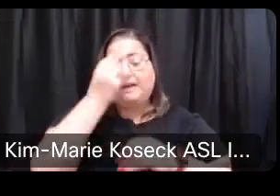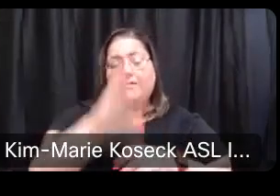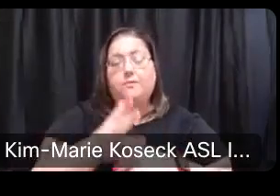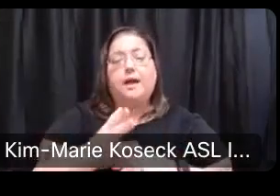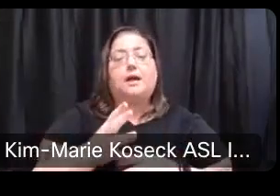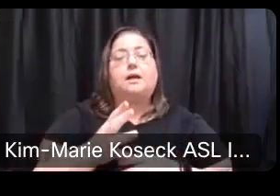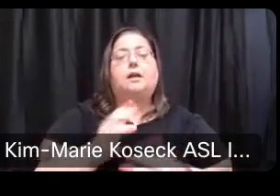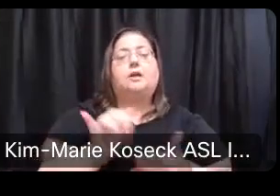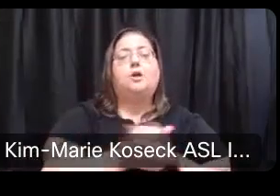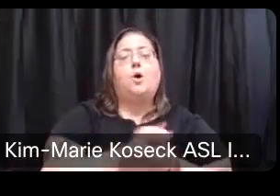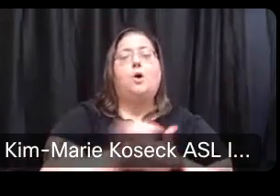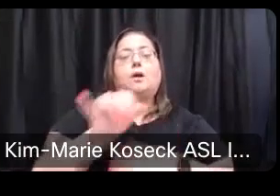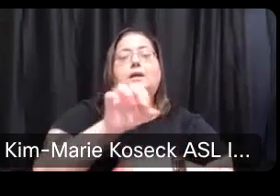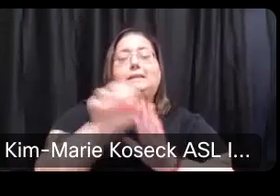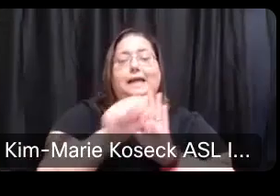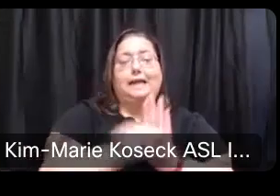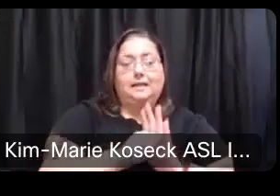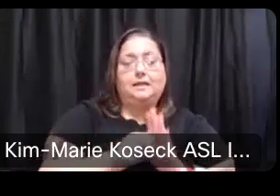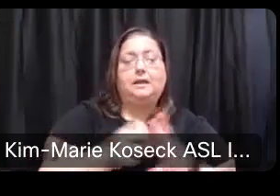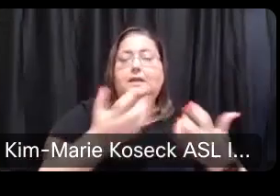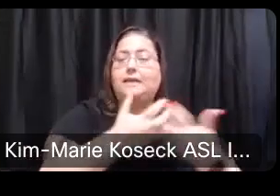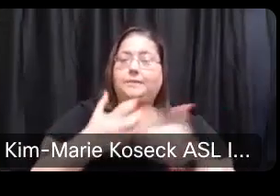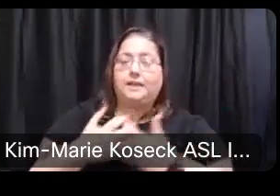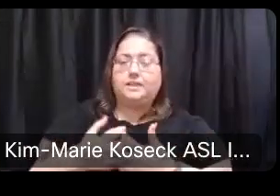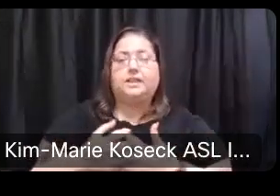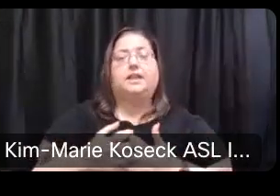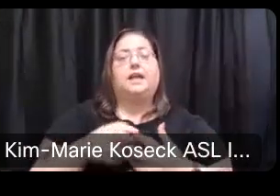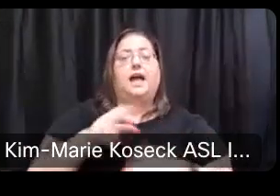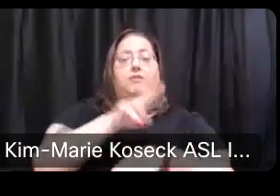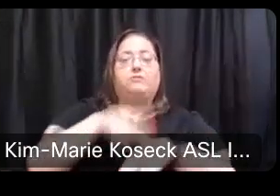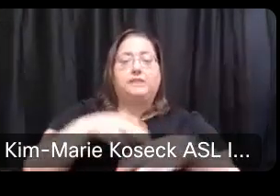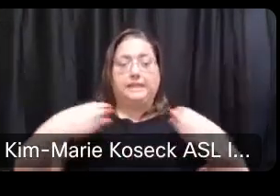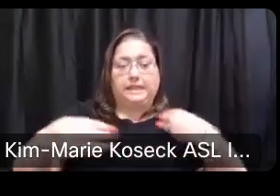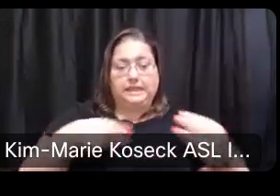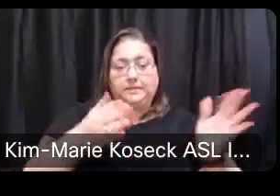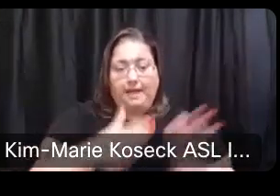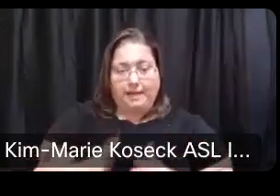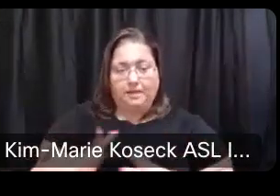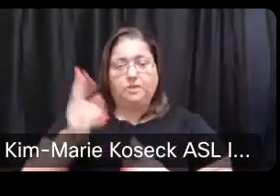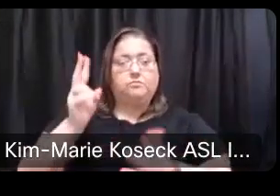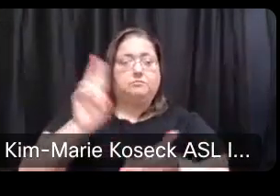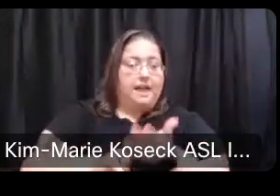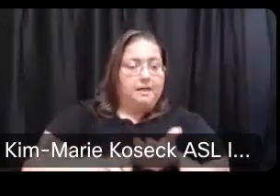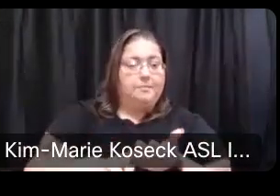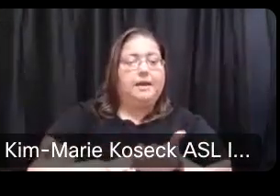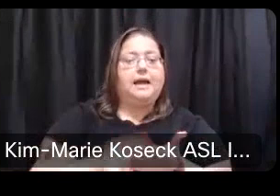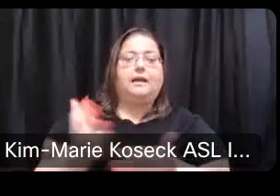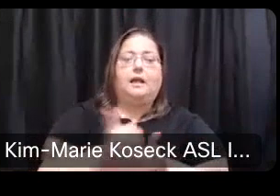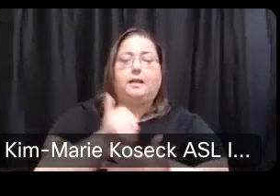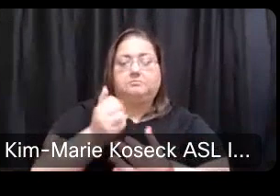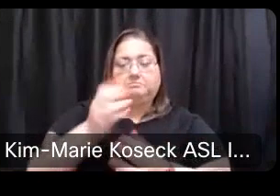Adaptation Resilience Plan. This is where you can go to sign up and again receive